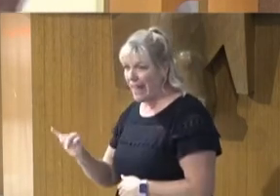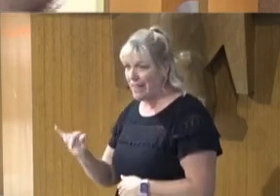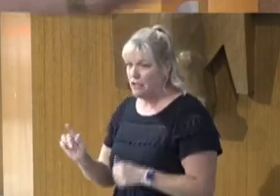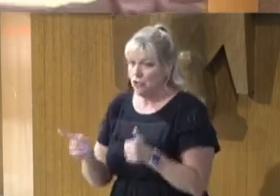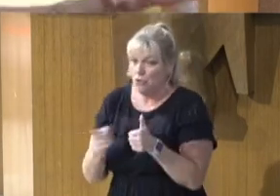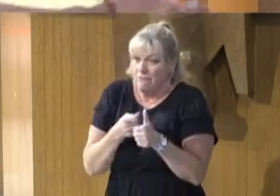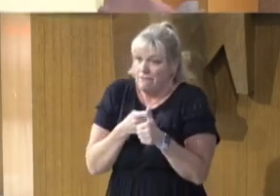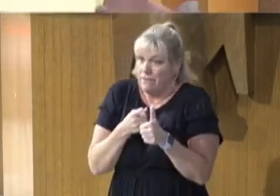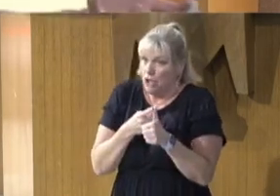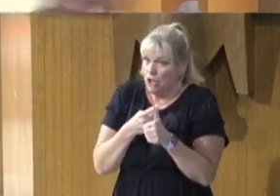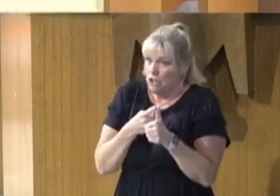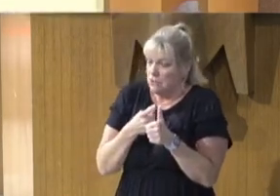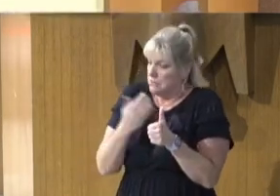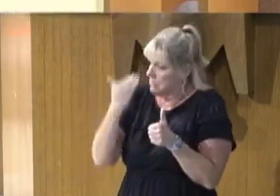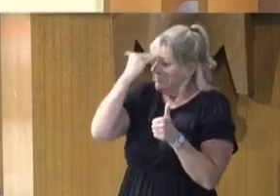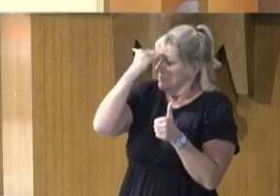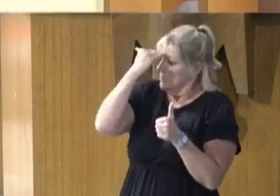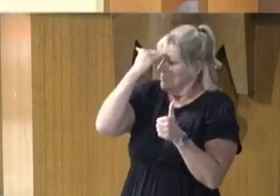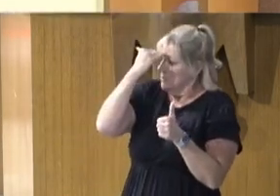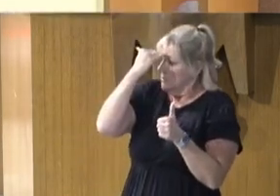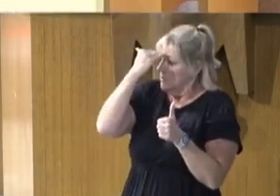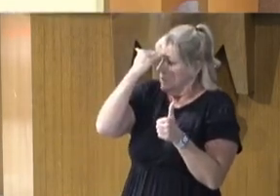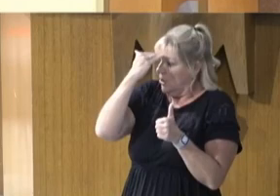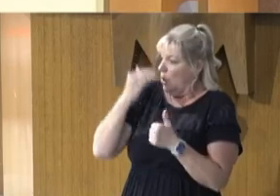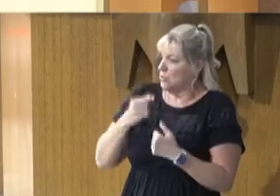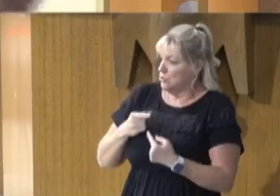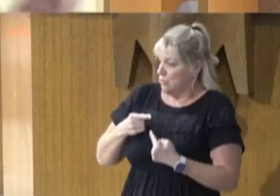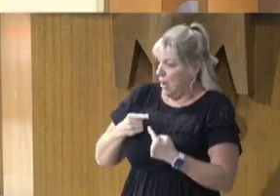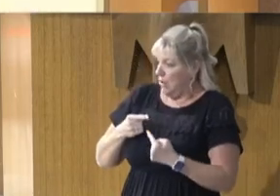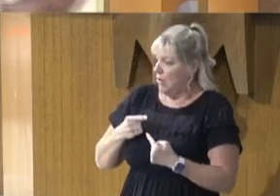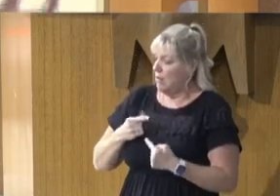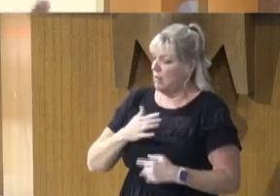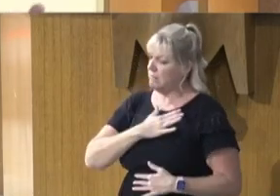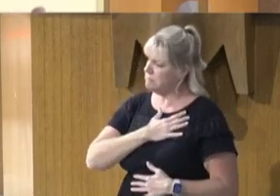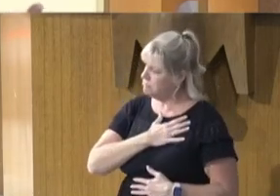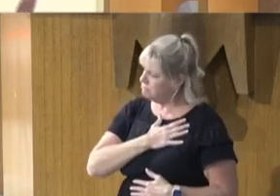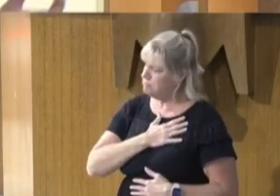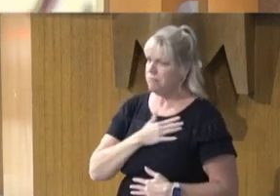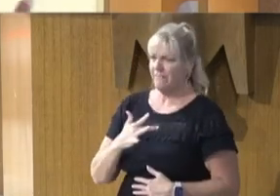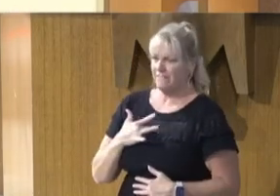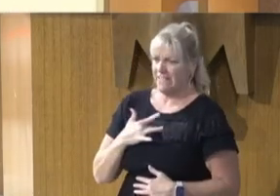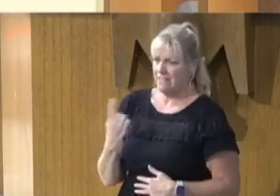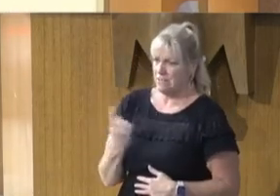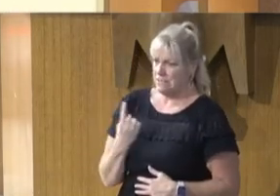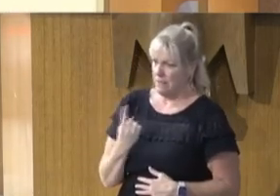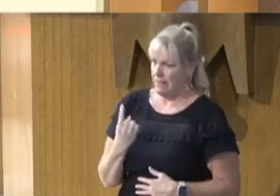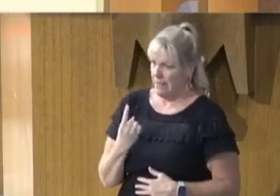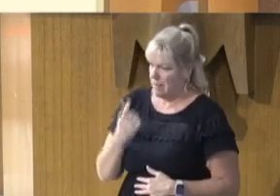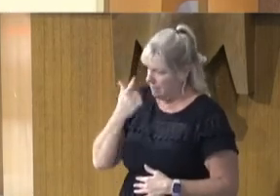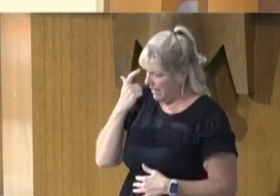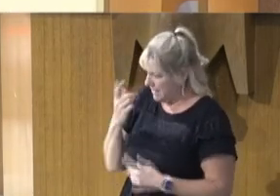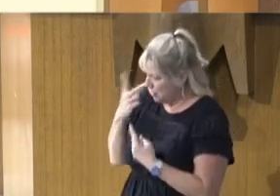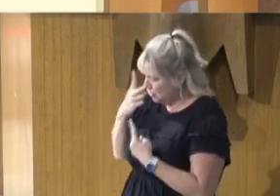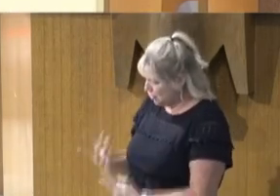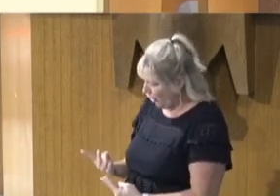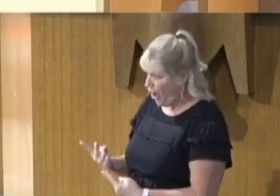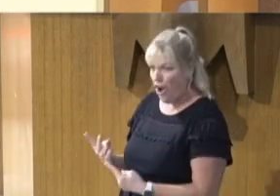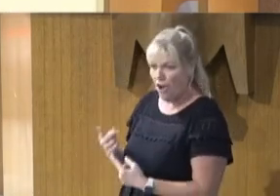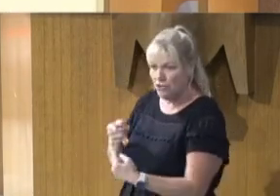awareness, someone is struggling. And then he has this openness of heart to feel something because of seeing that struggle.